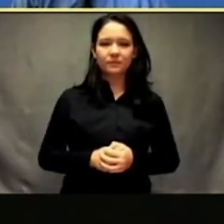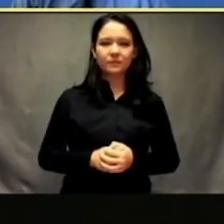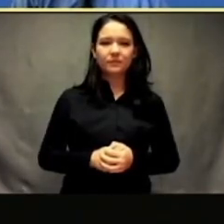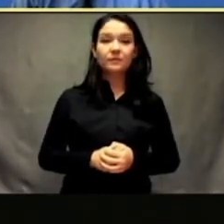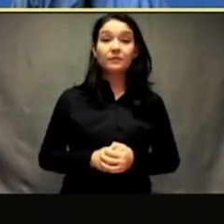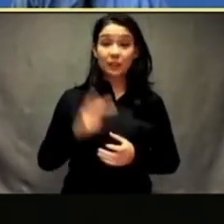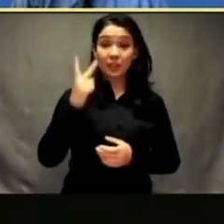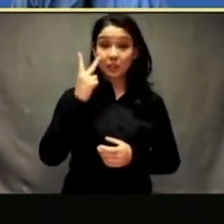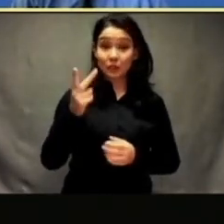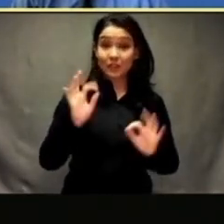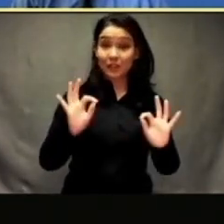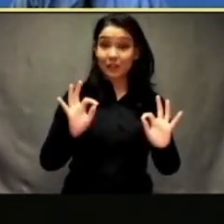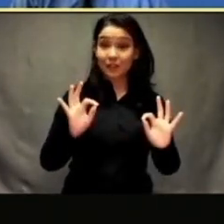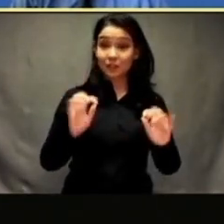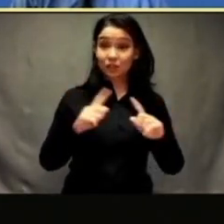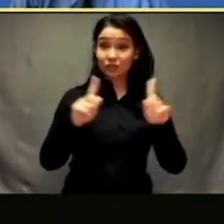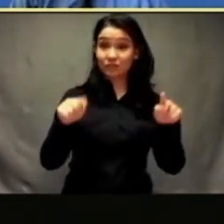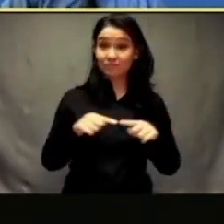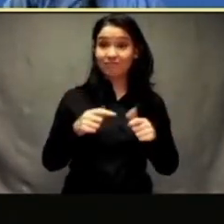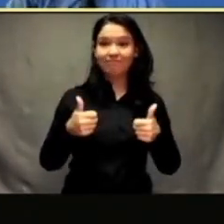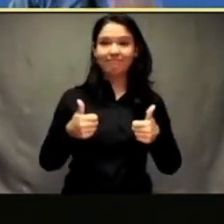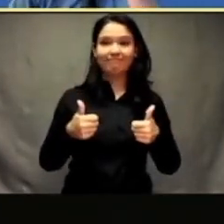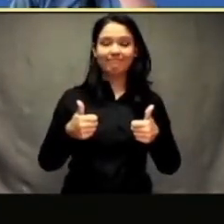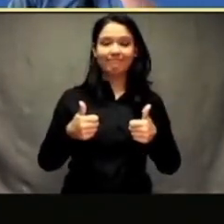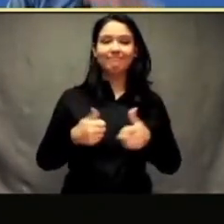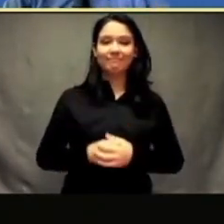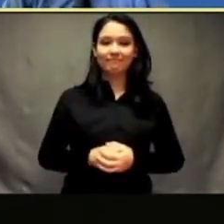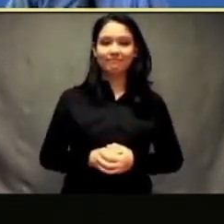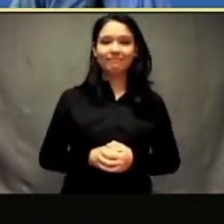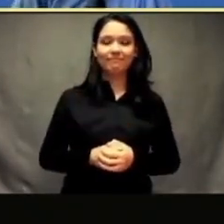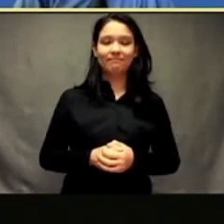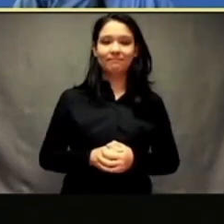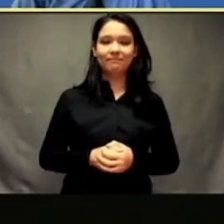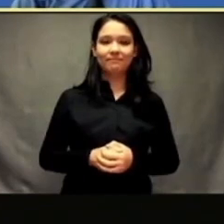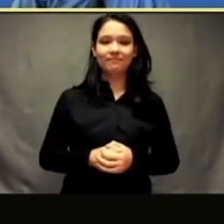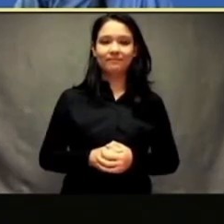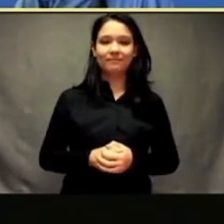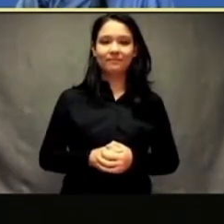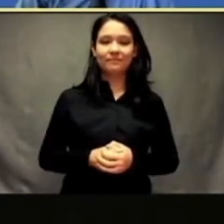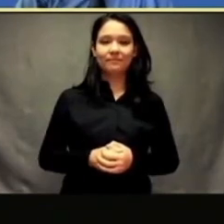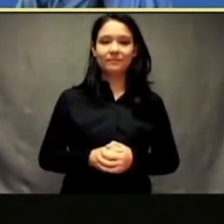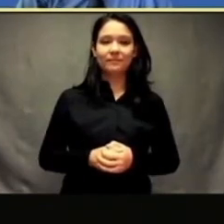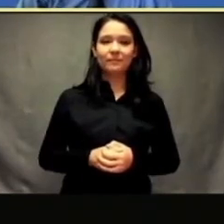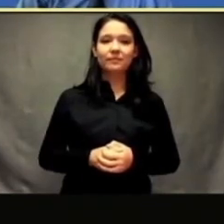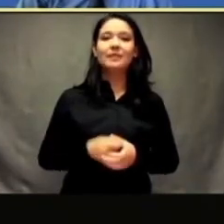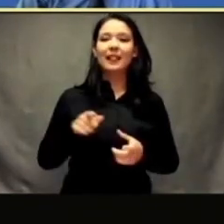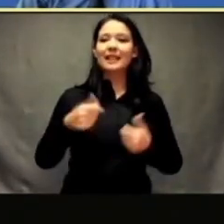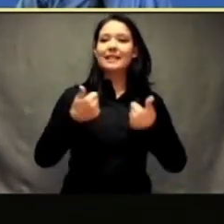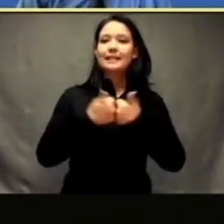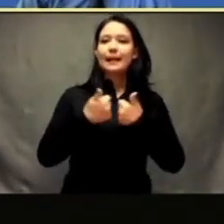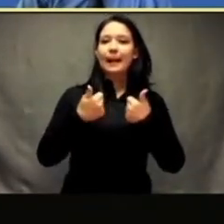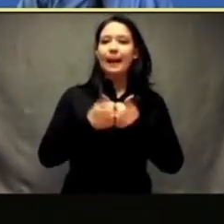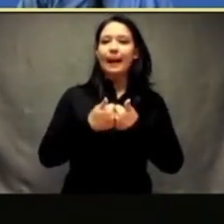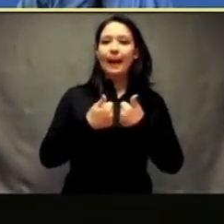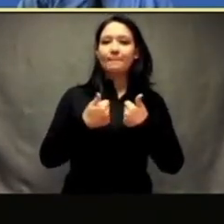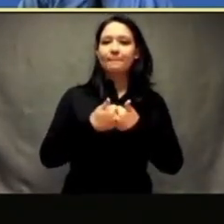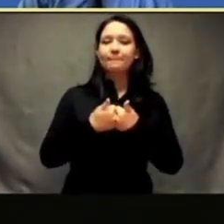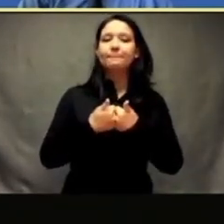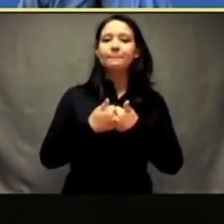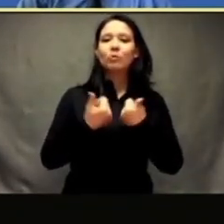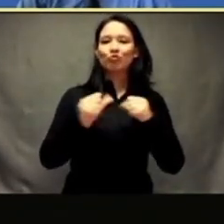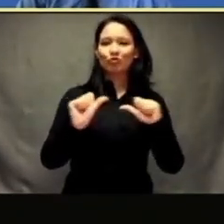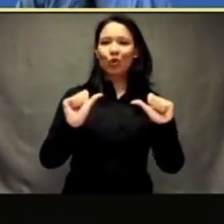Everybody see my screen? Yes. Okay, good. So I have this game here that we're gonna try